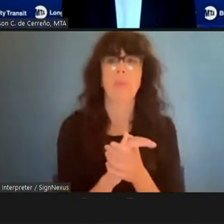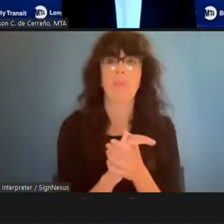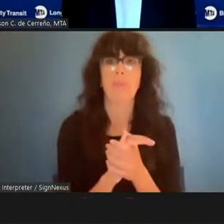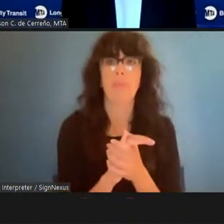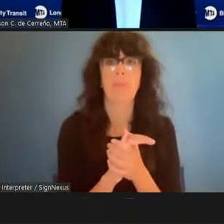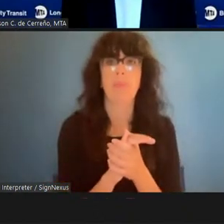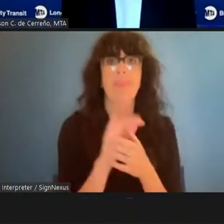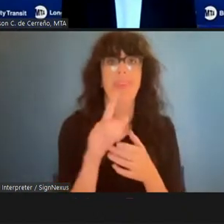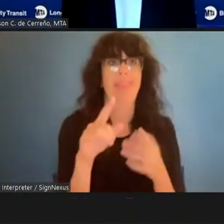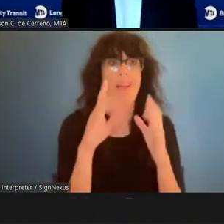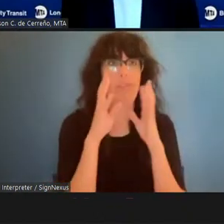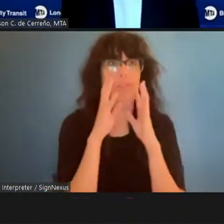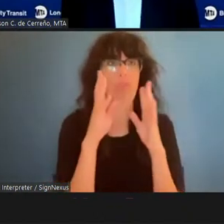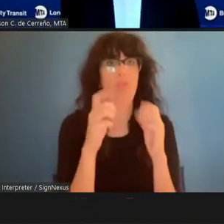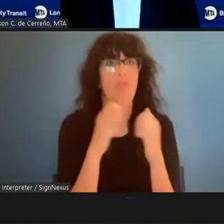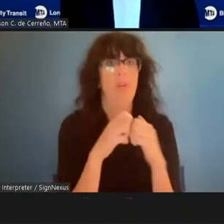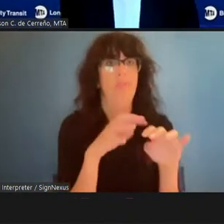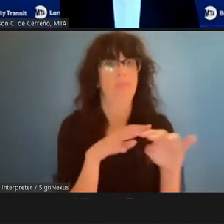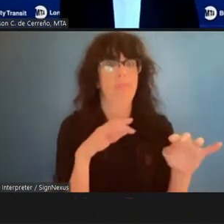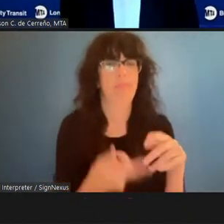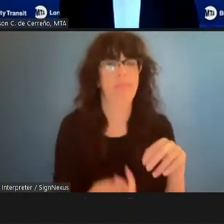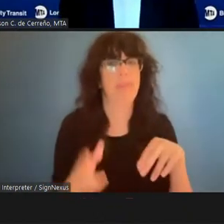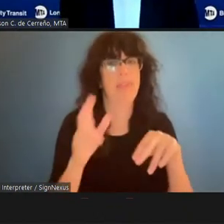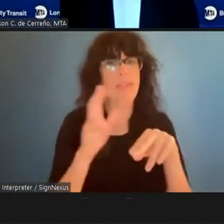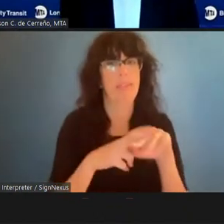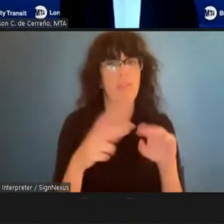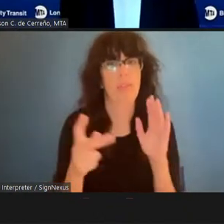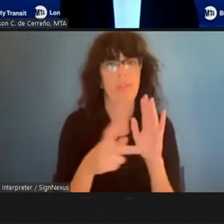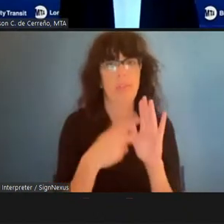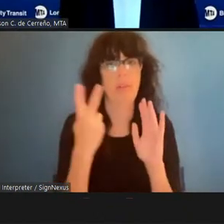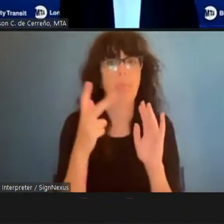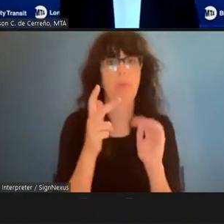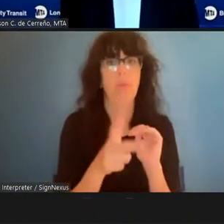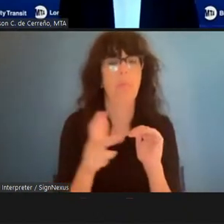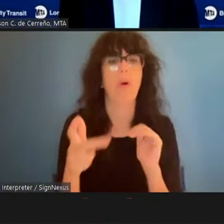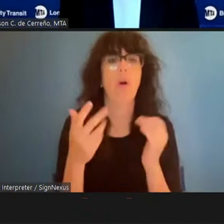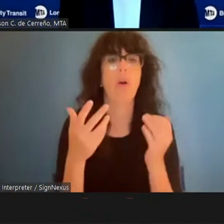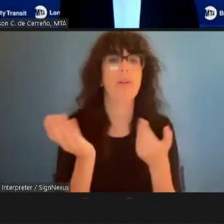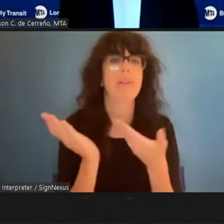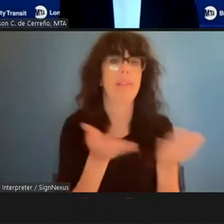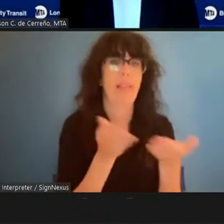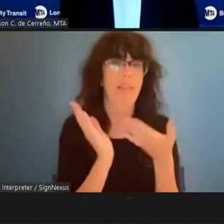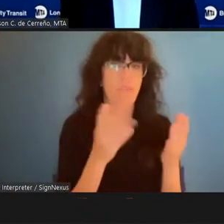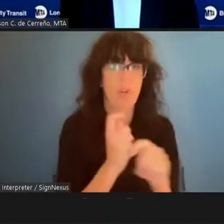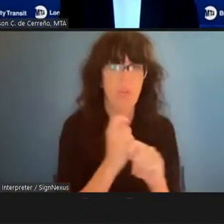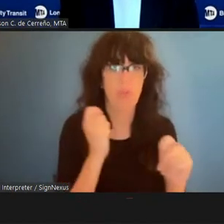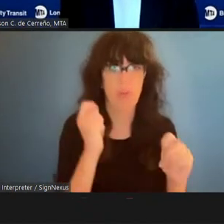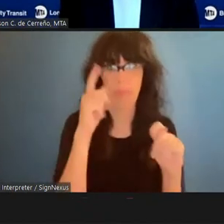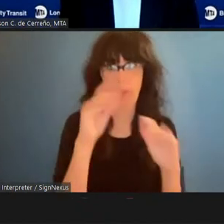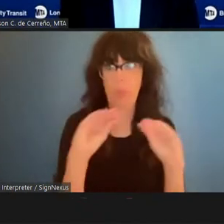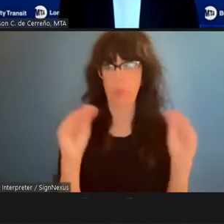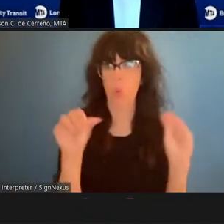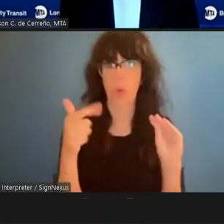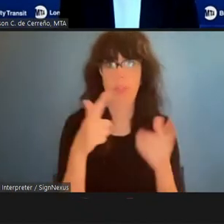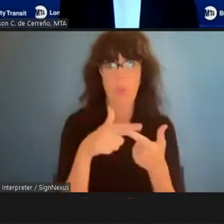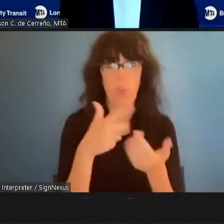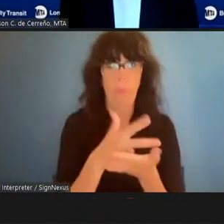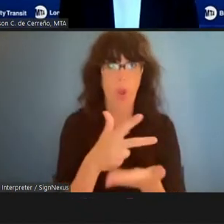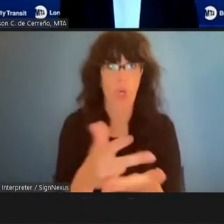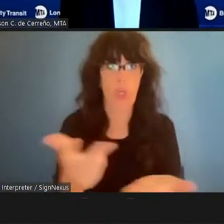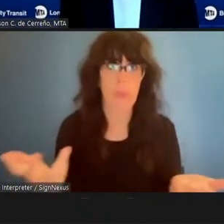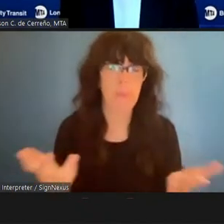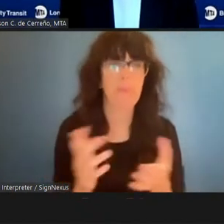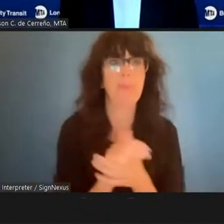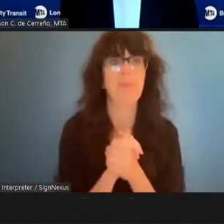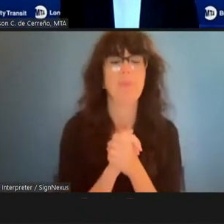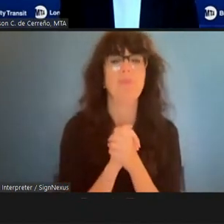congestion and increased numbers of double park delivery trucks as there's literally nowhere else for them to park in many